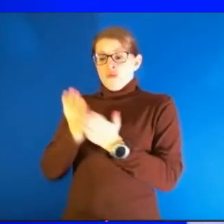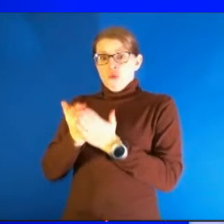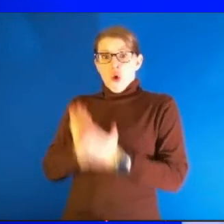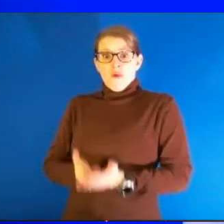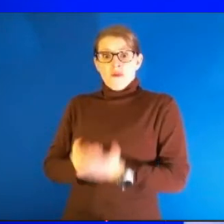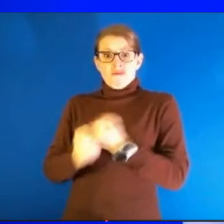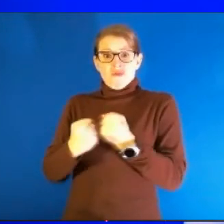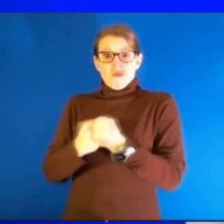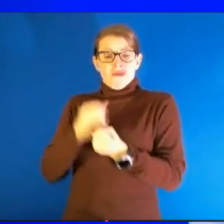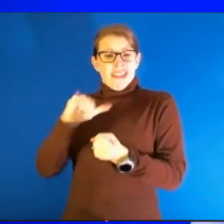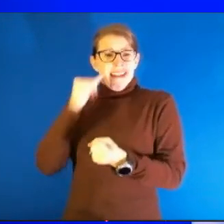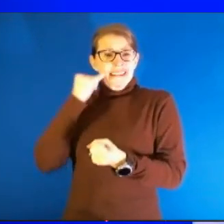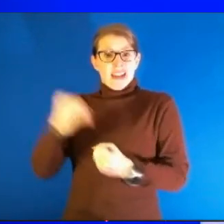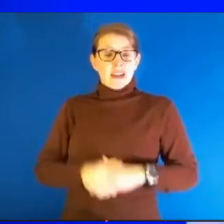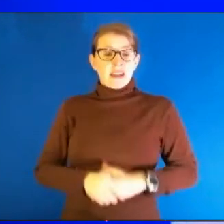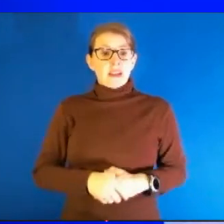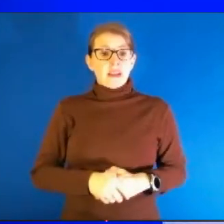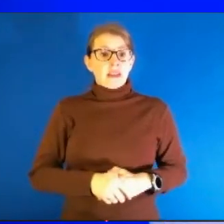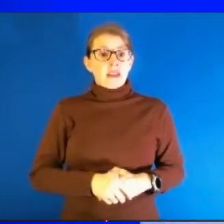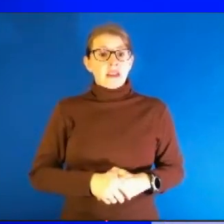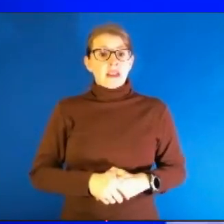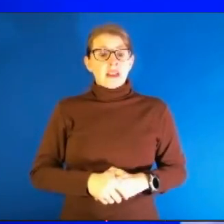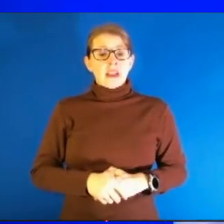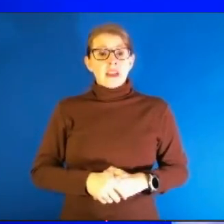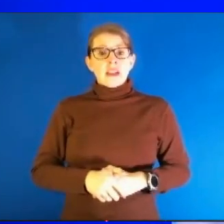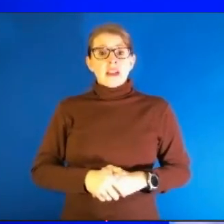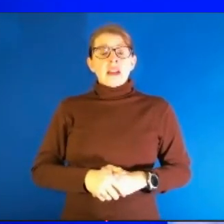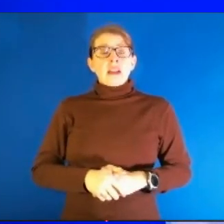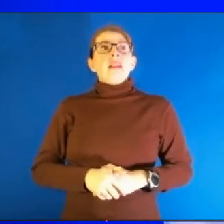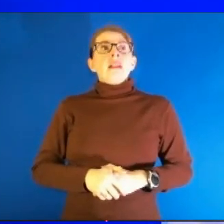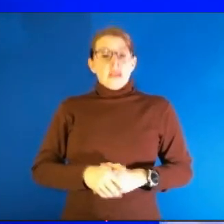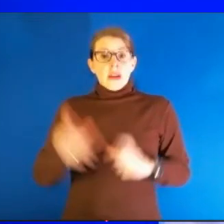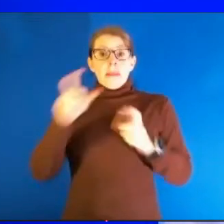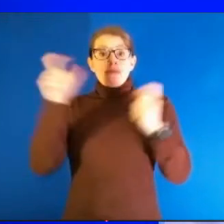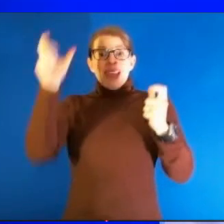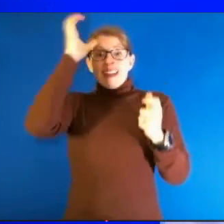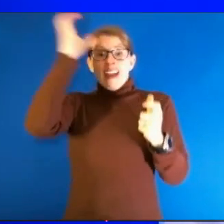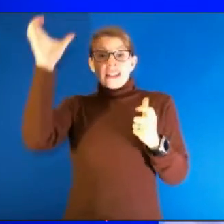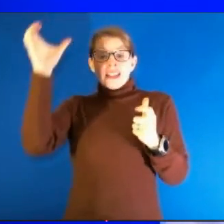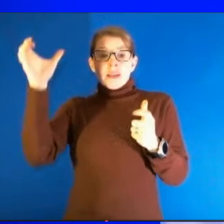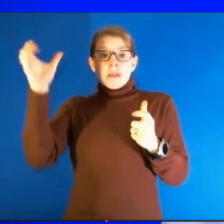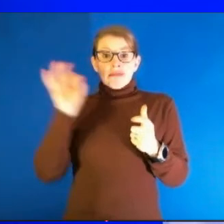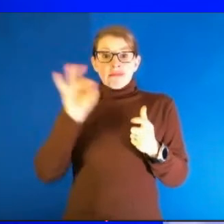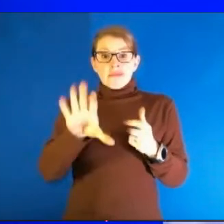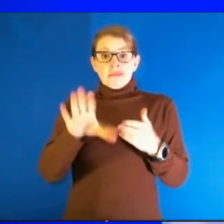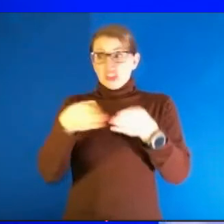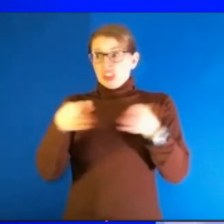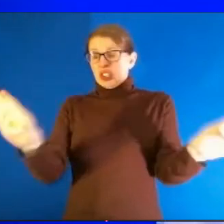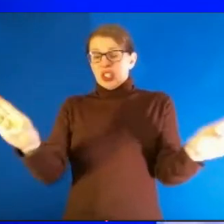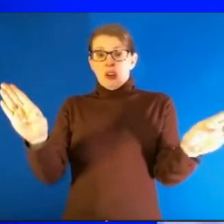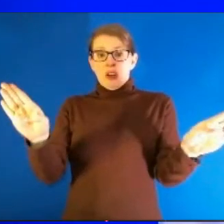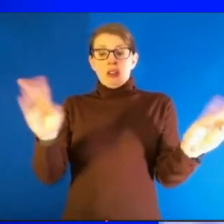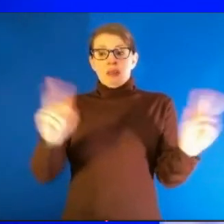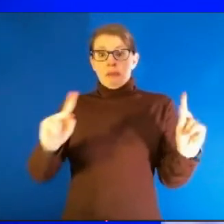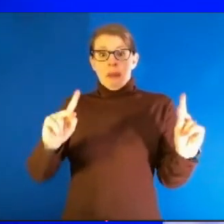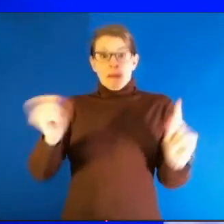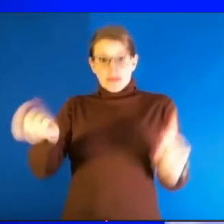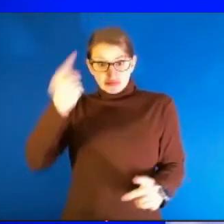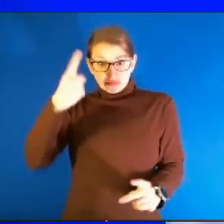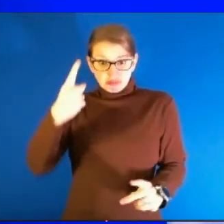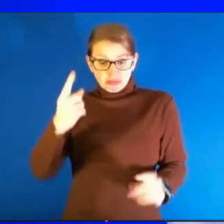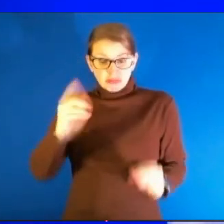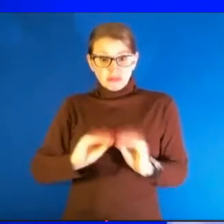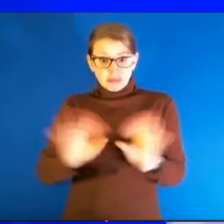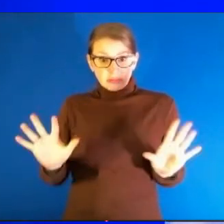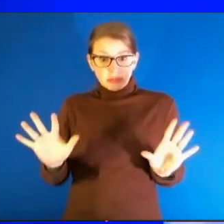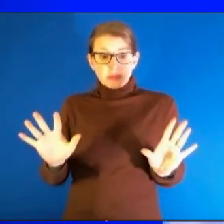try to bring big concepts into the general public so that you understand, there are